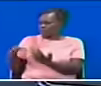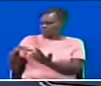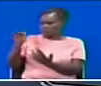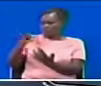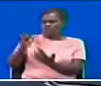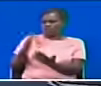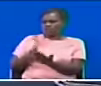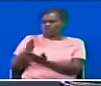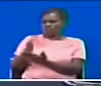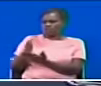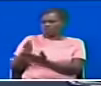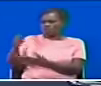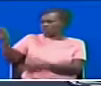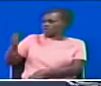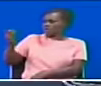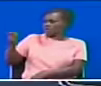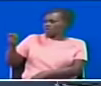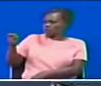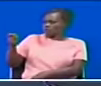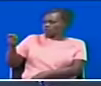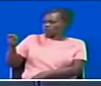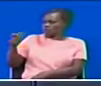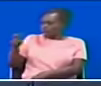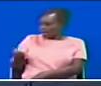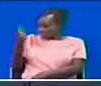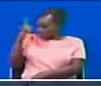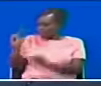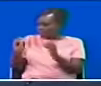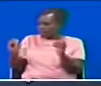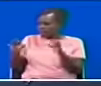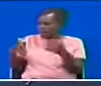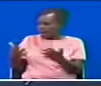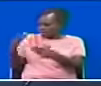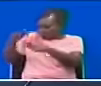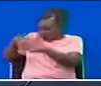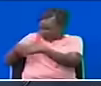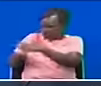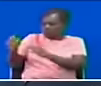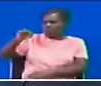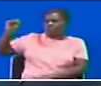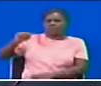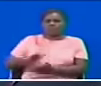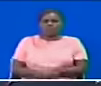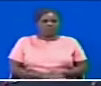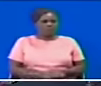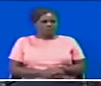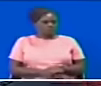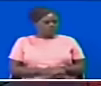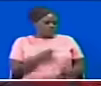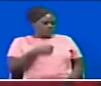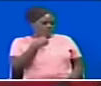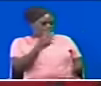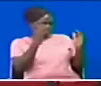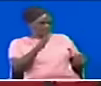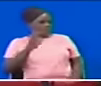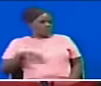certificates through the window. Yeah. Is it that we do not understand how to navigate in politics? Well, for me, like, my biggest argument has always been that